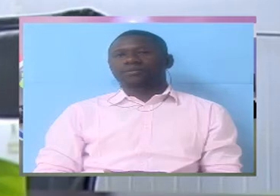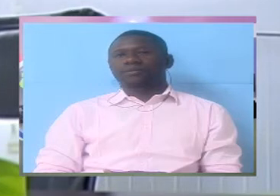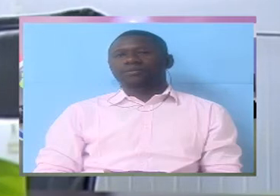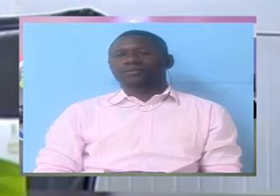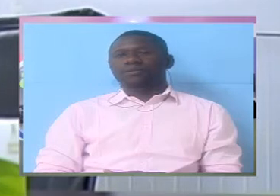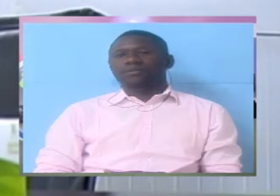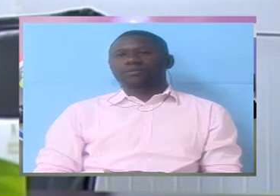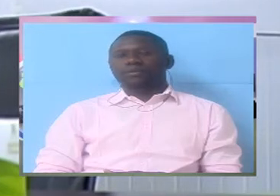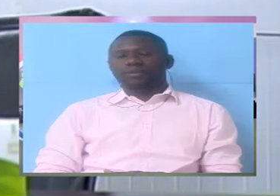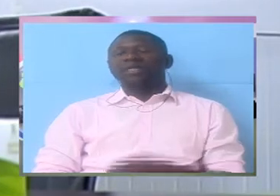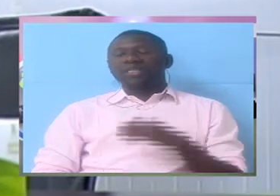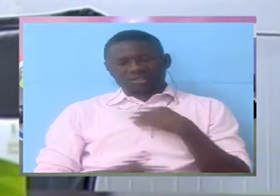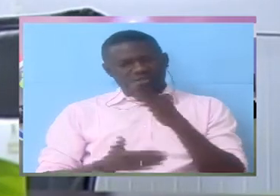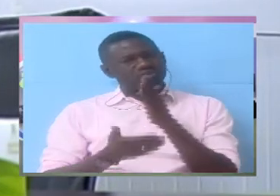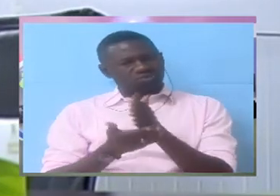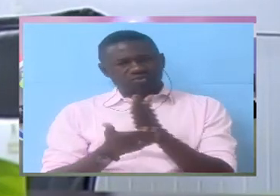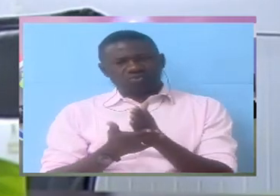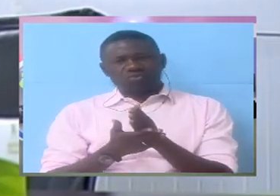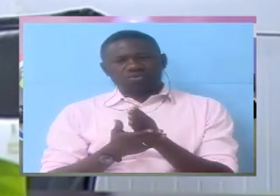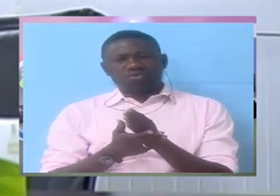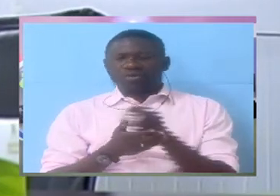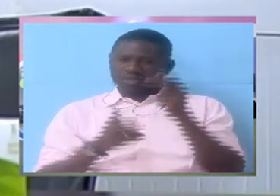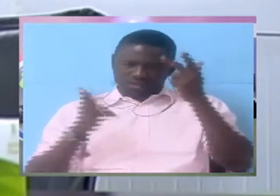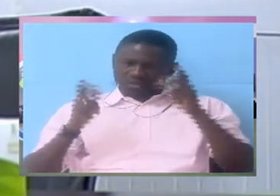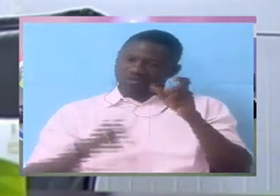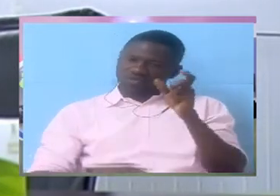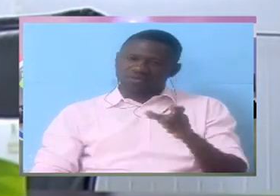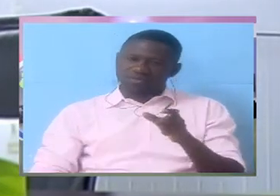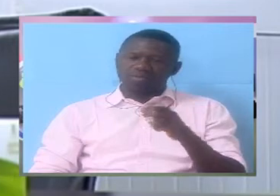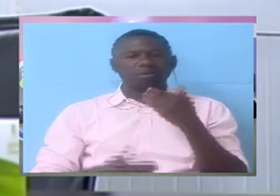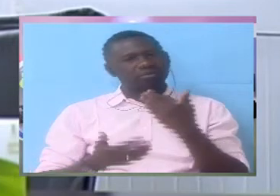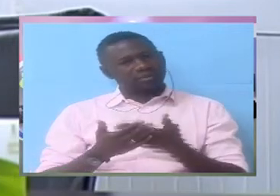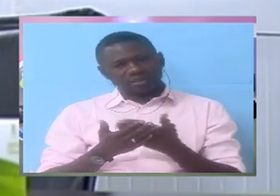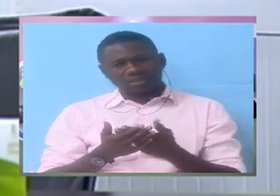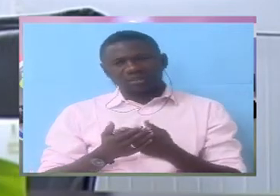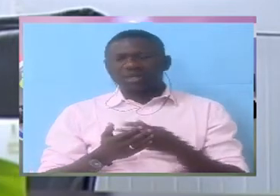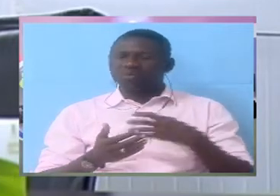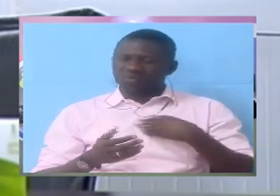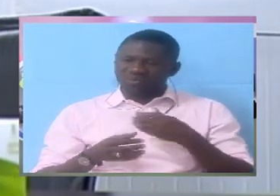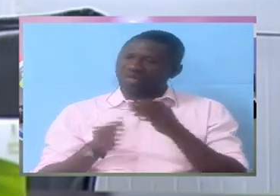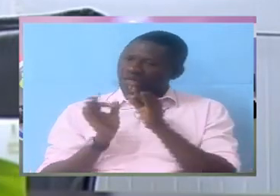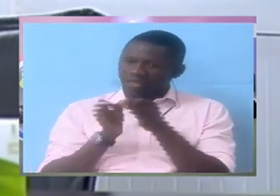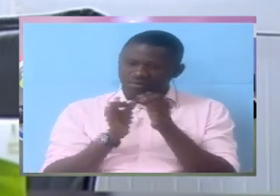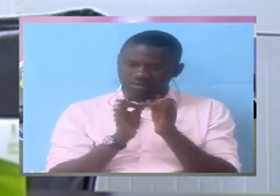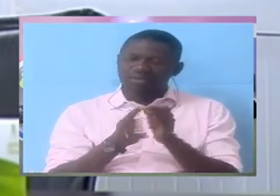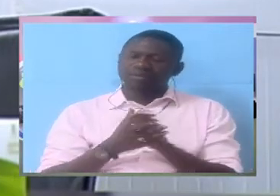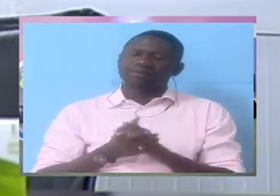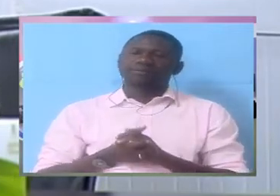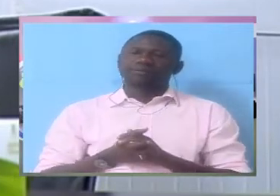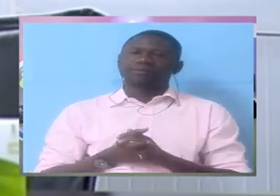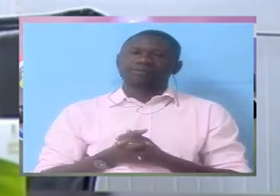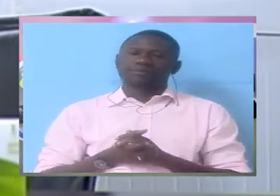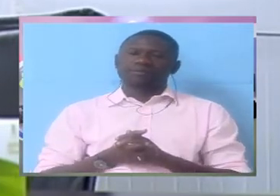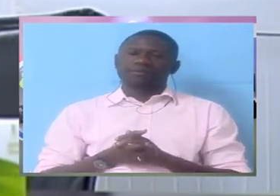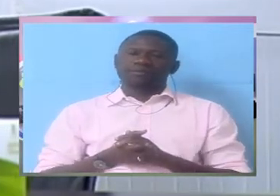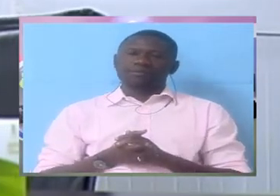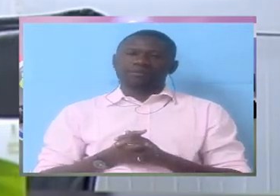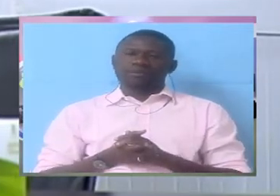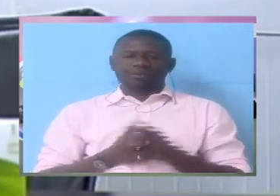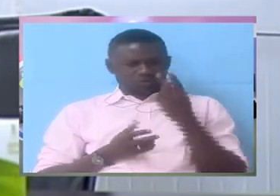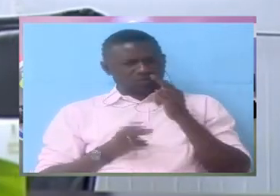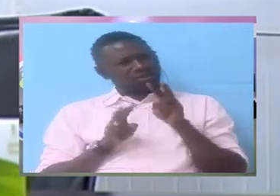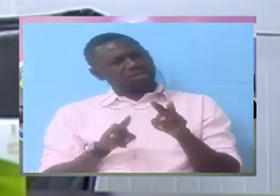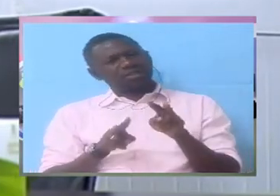I explain? Counsel, bari sinsonga sa bang. Please proceed. See, the NIA, I'm a product of